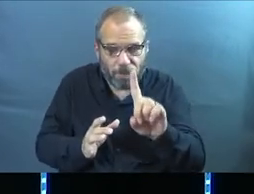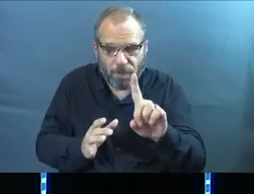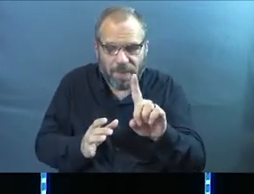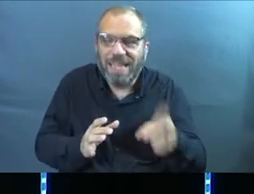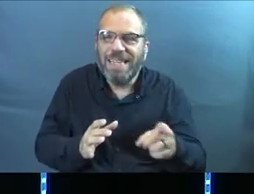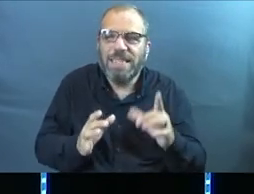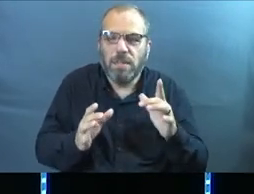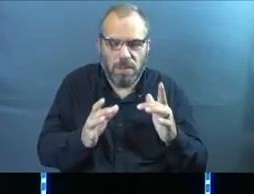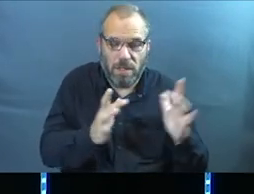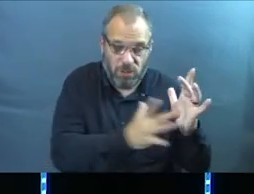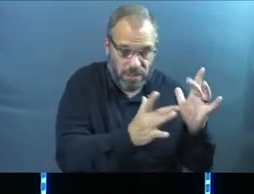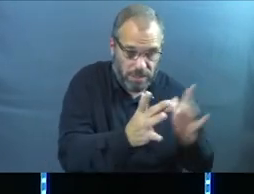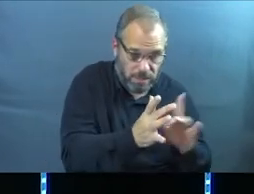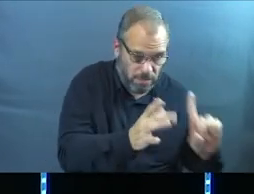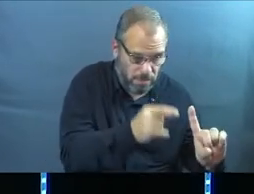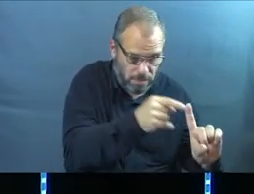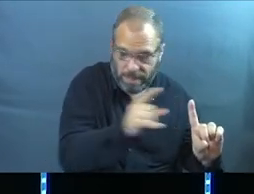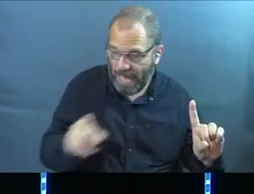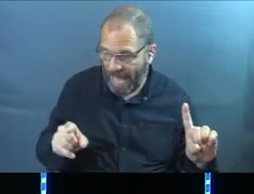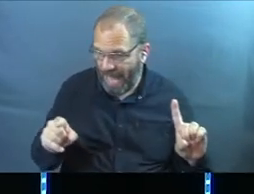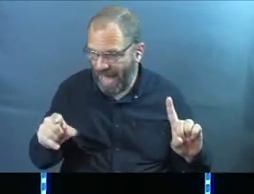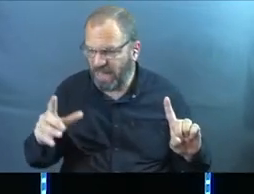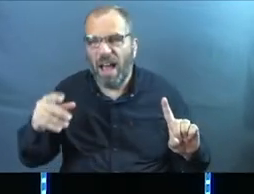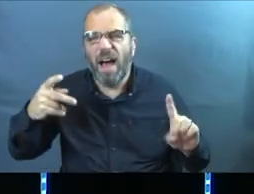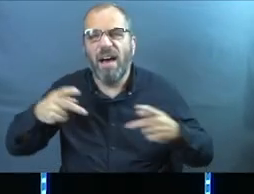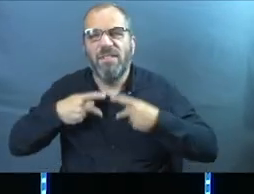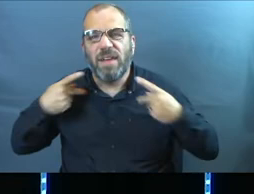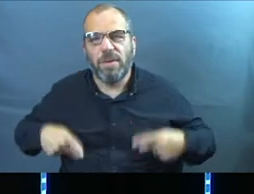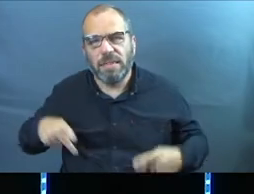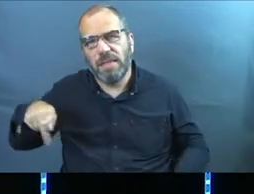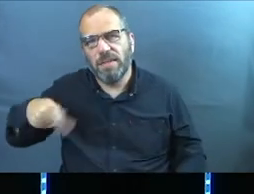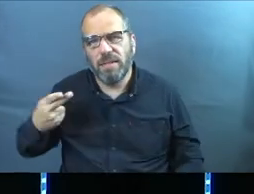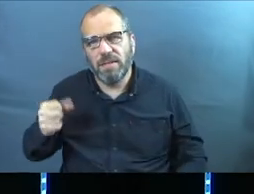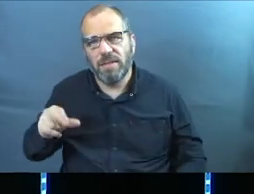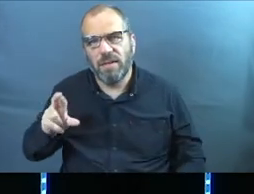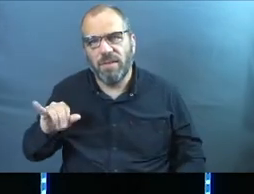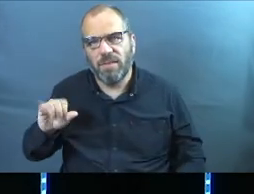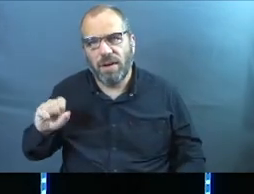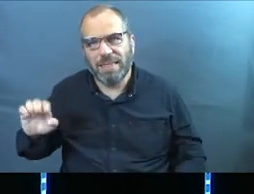is a conversation between Jesus Christ and a group of Pharisees and scribes.